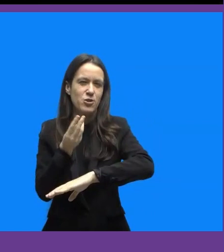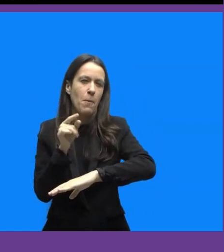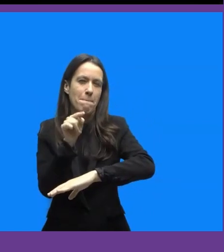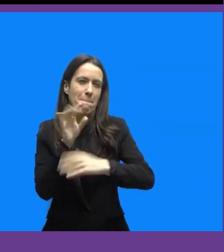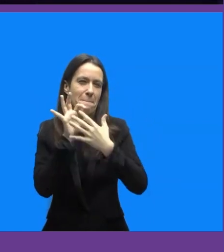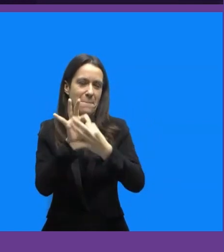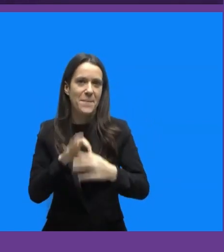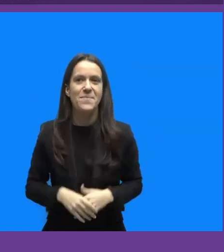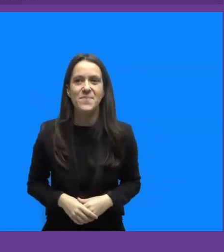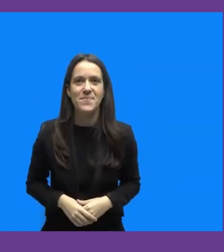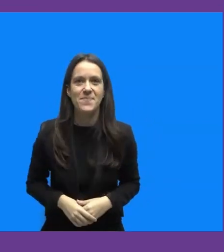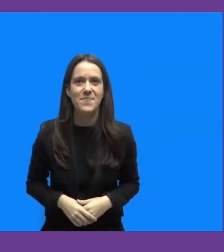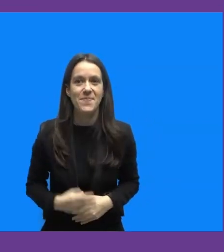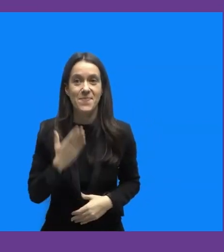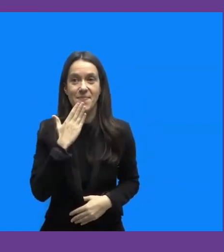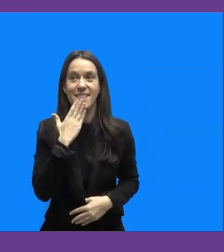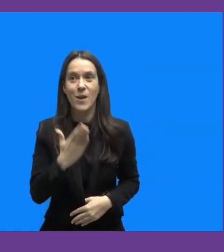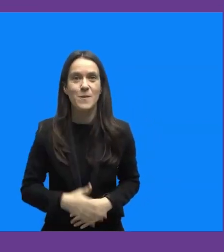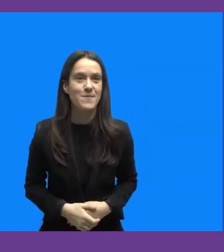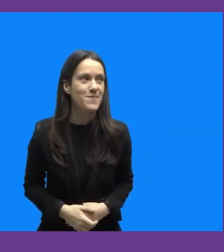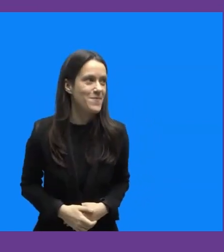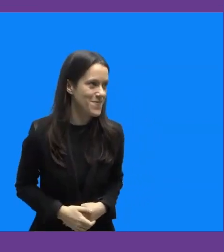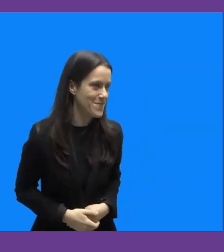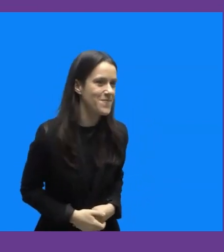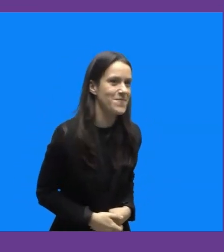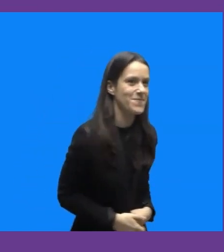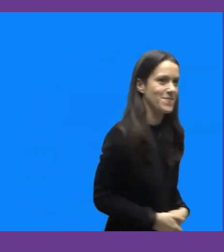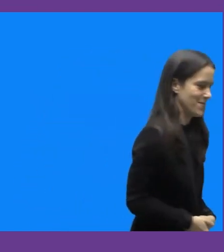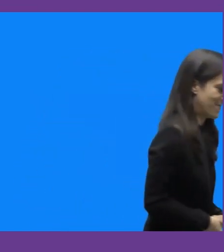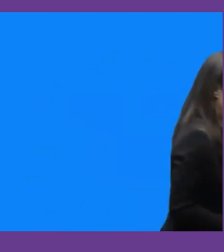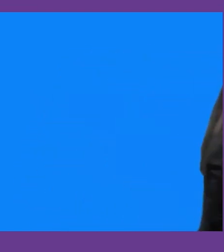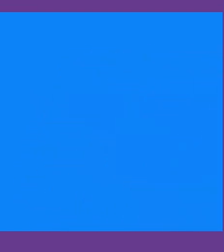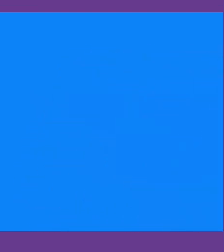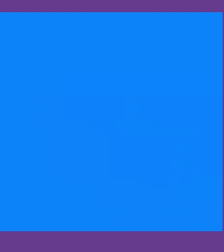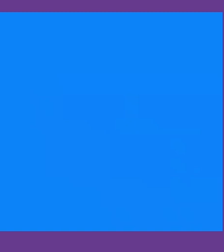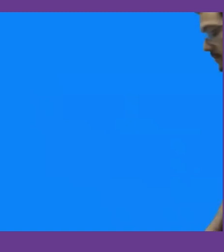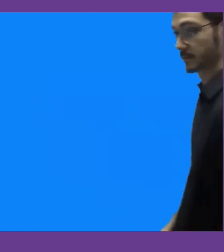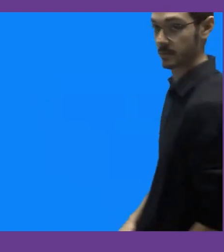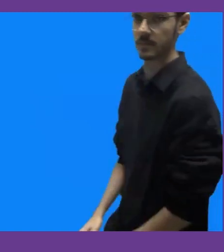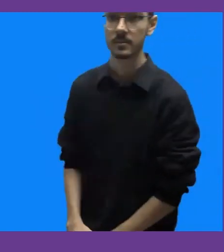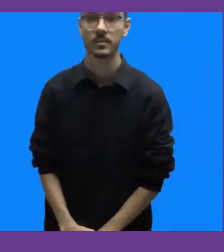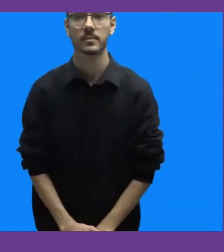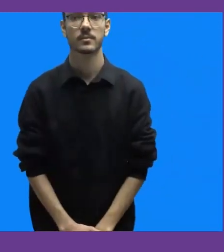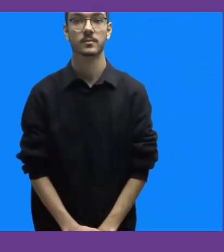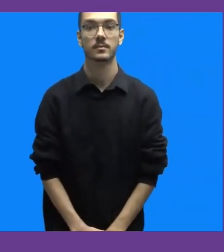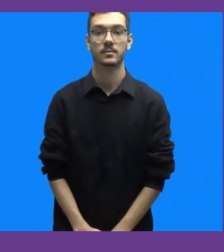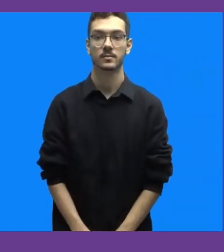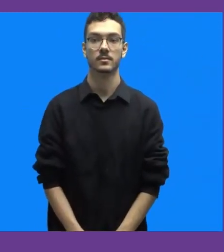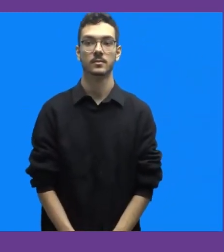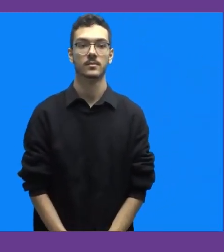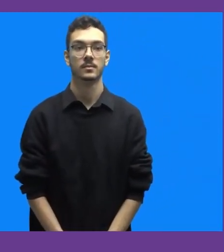there, Sylvia. Yeah, it was. And I wanted to ask you about the certification of the